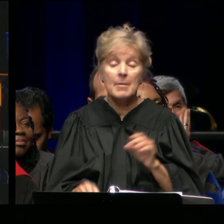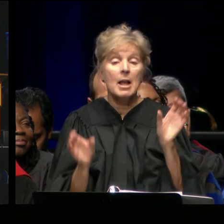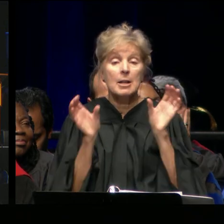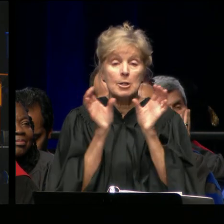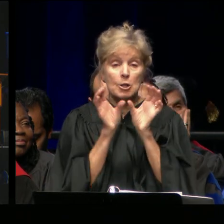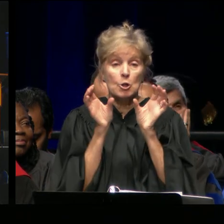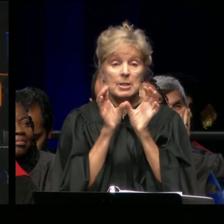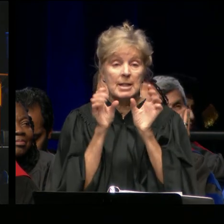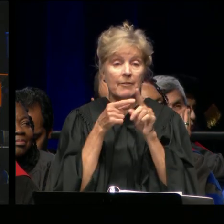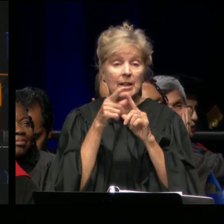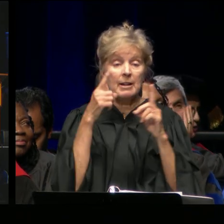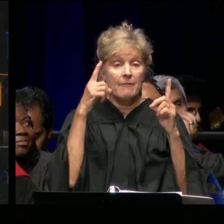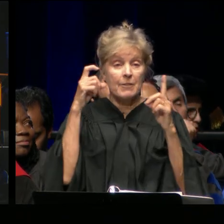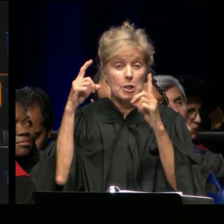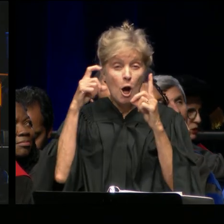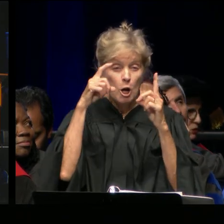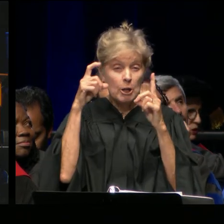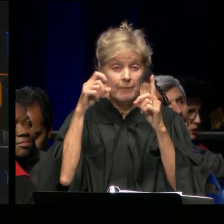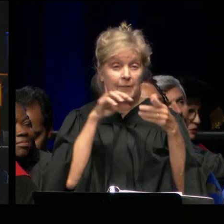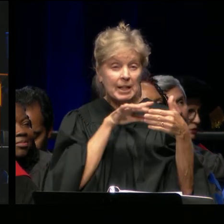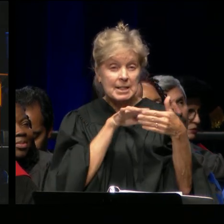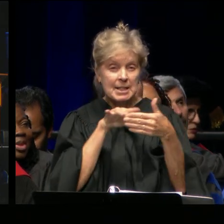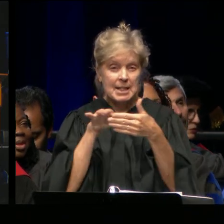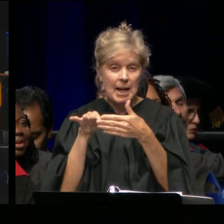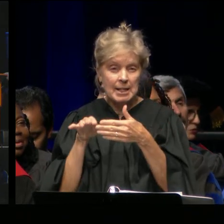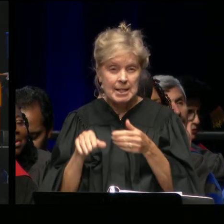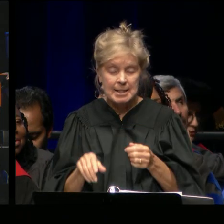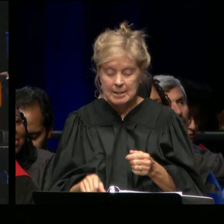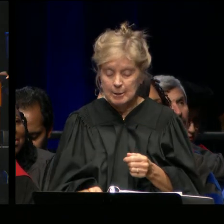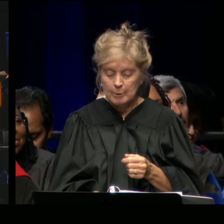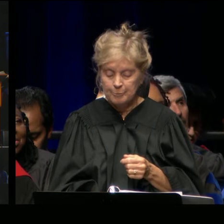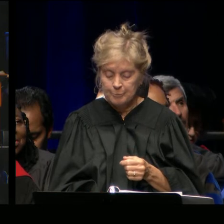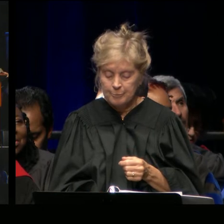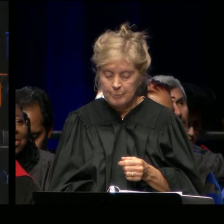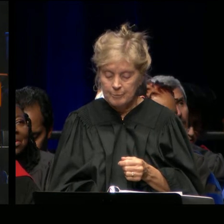Certificate in Photography Studies.